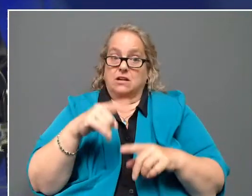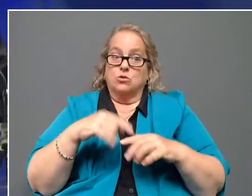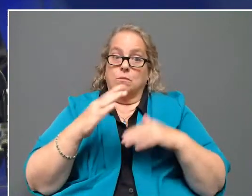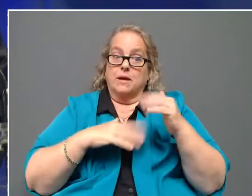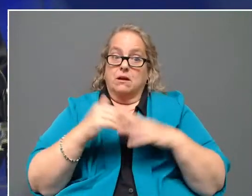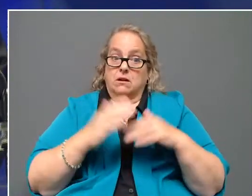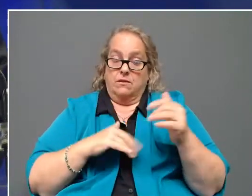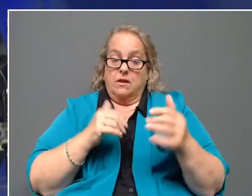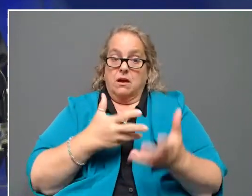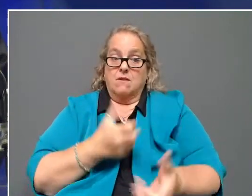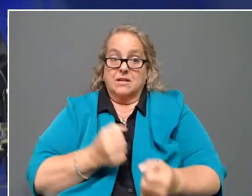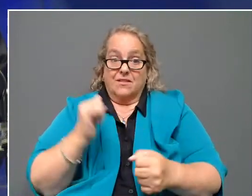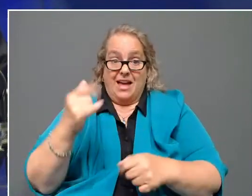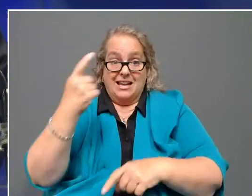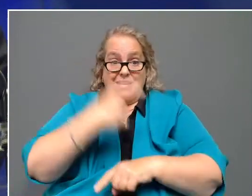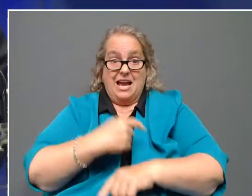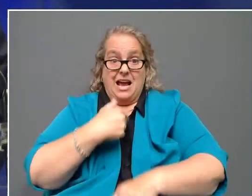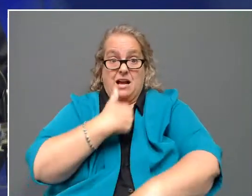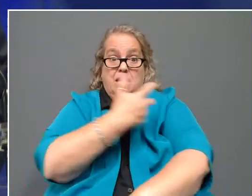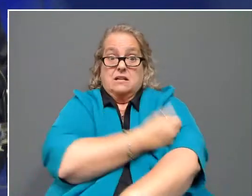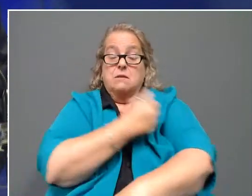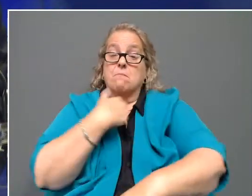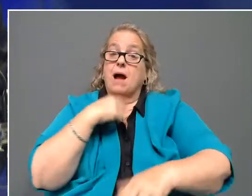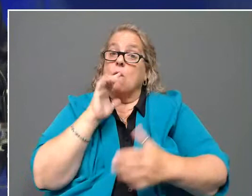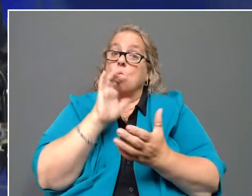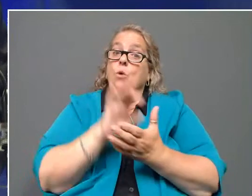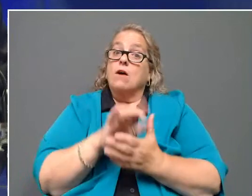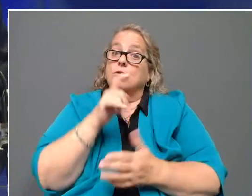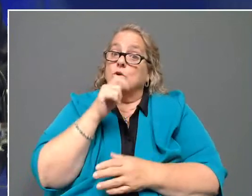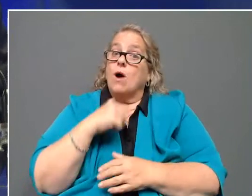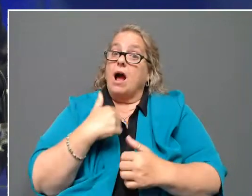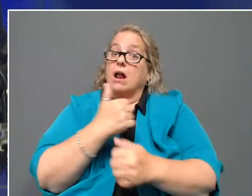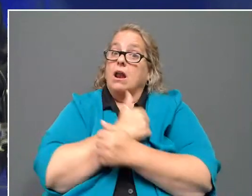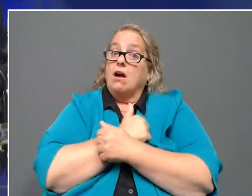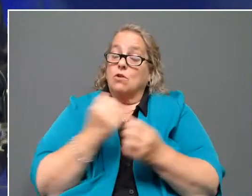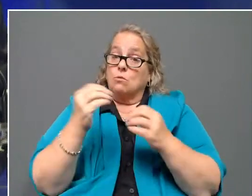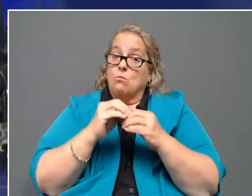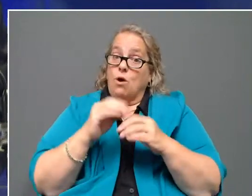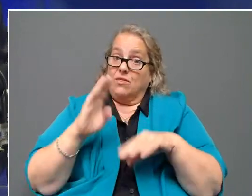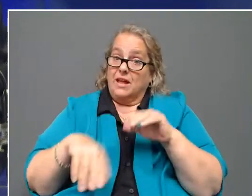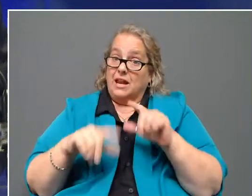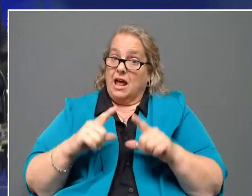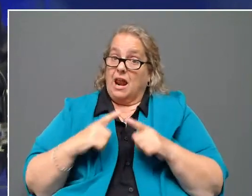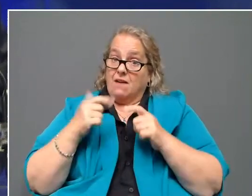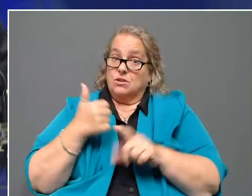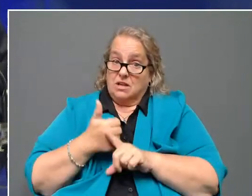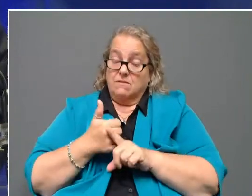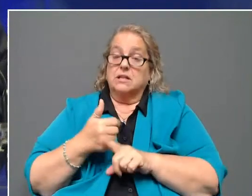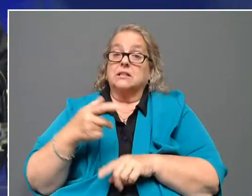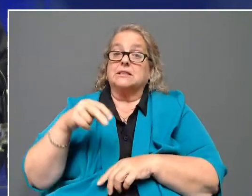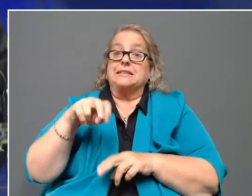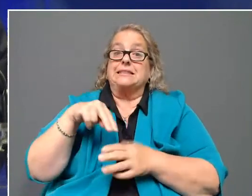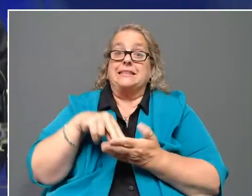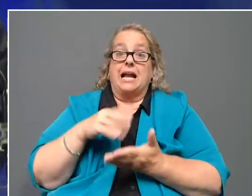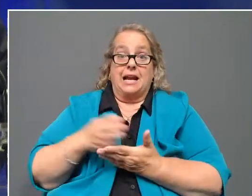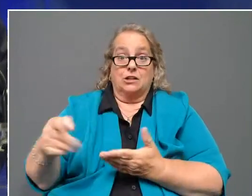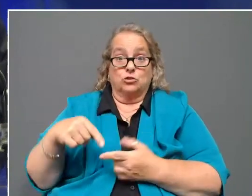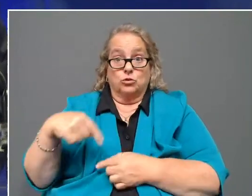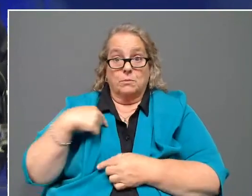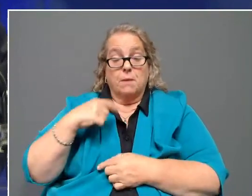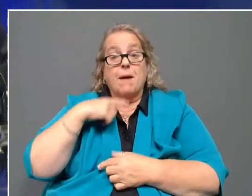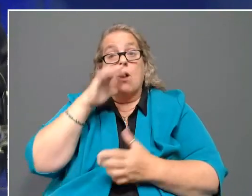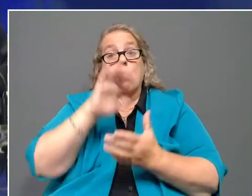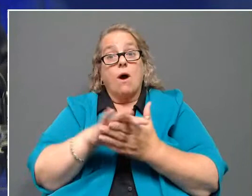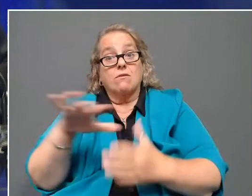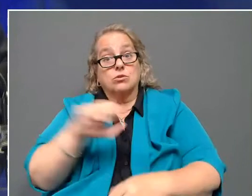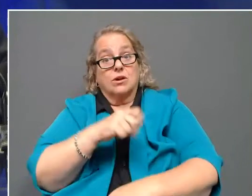my wife, who I love more than life itself, was standing there next to me and received her vaccine. 3.5